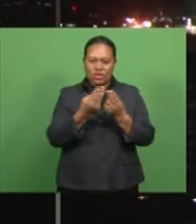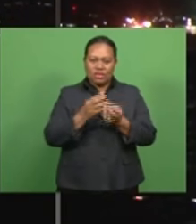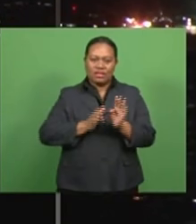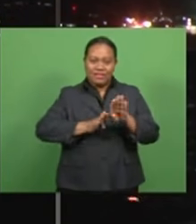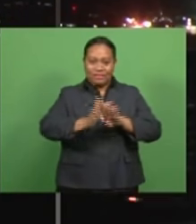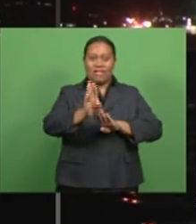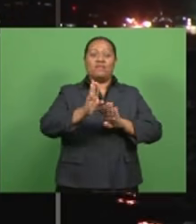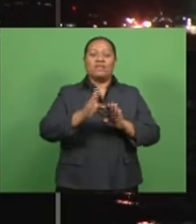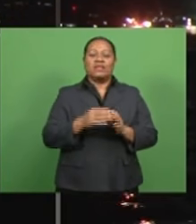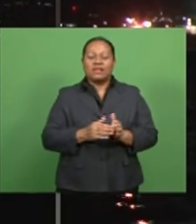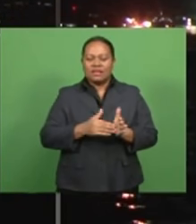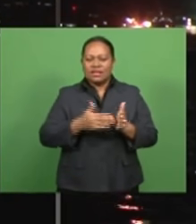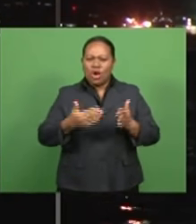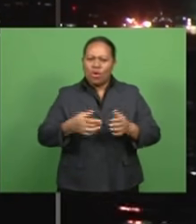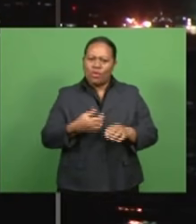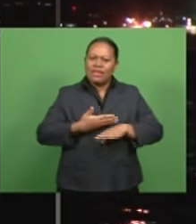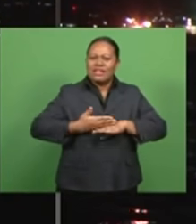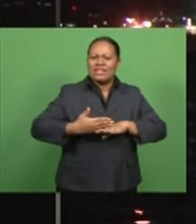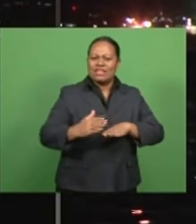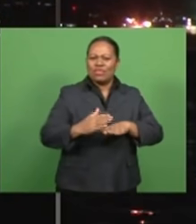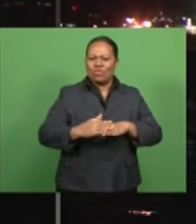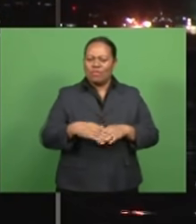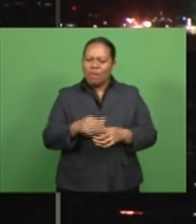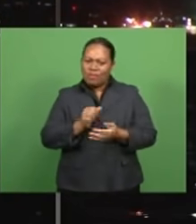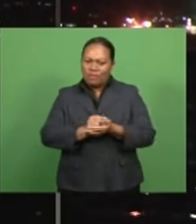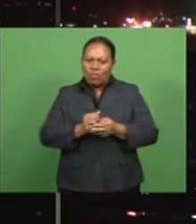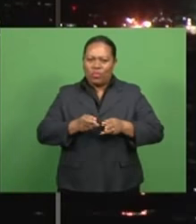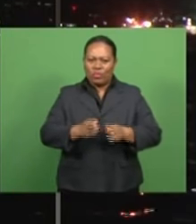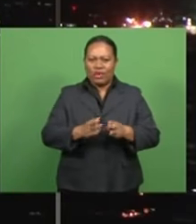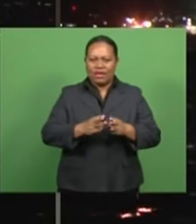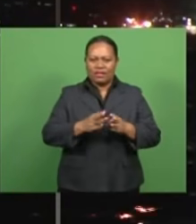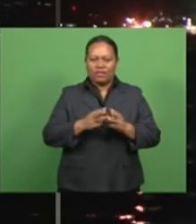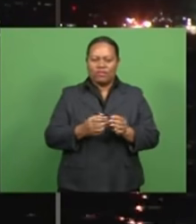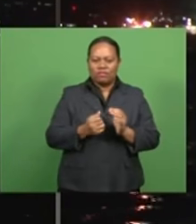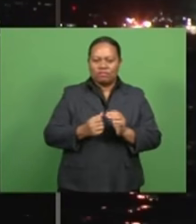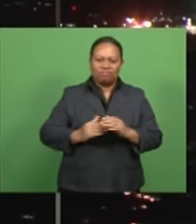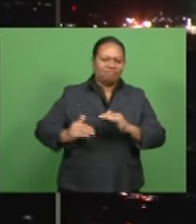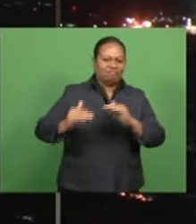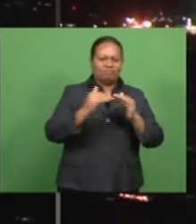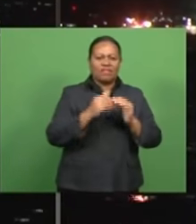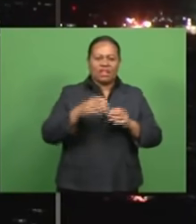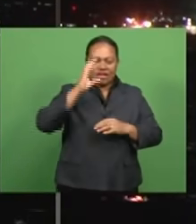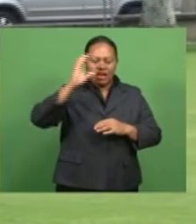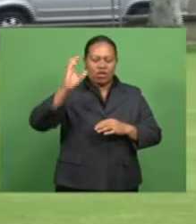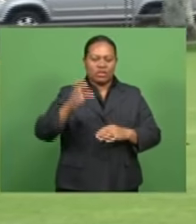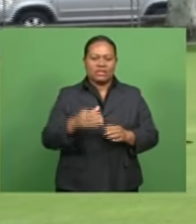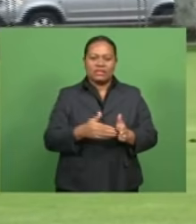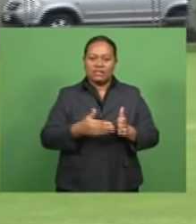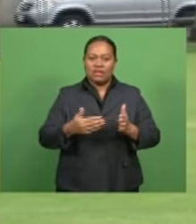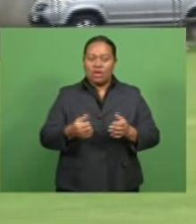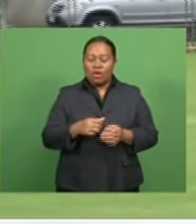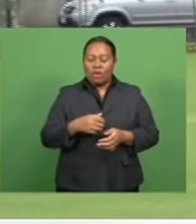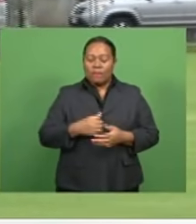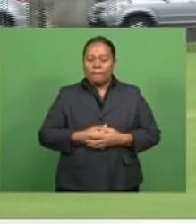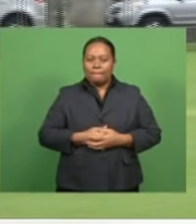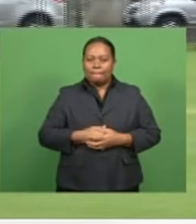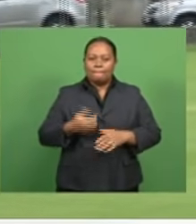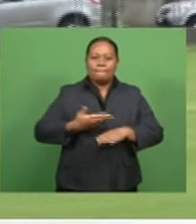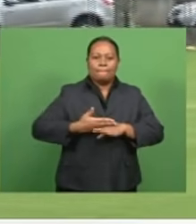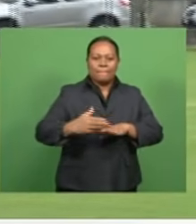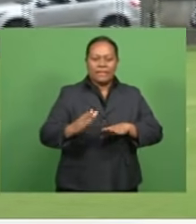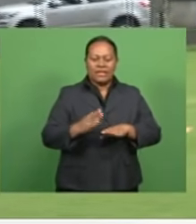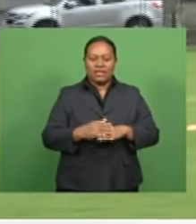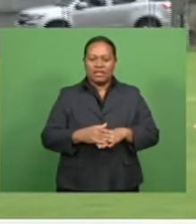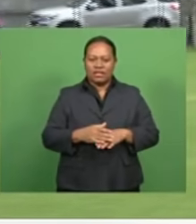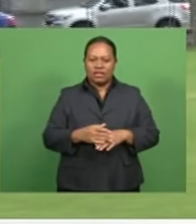Unit is re-strategizing its approach towards the development of sport in the country. The FRU has taken on a new